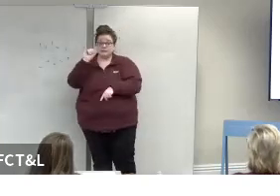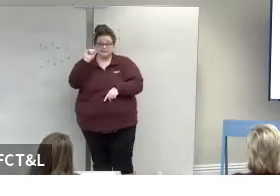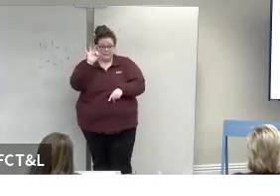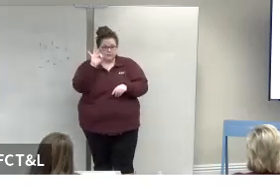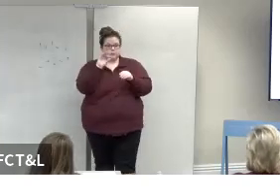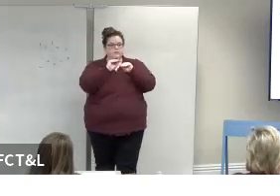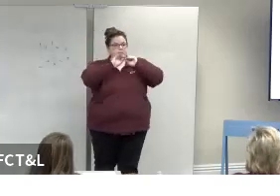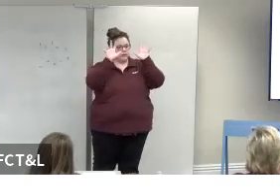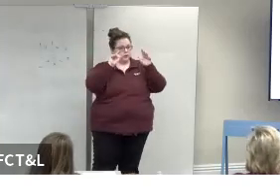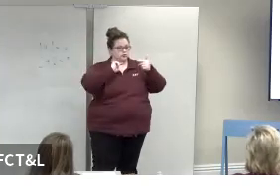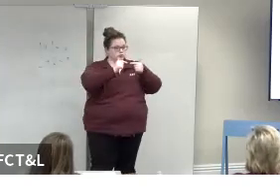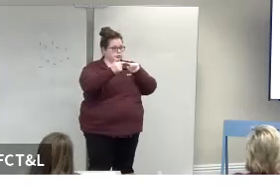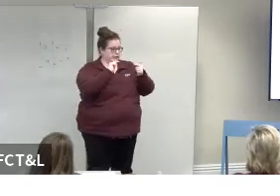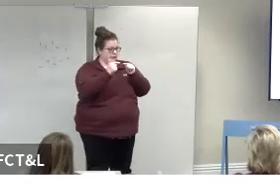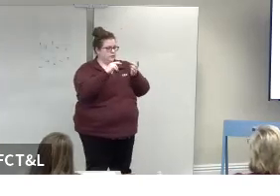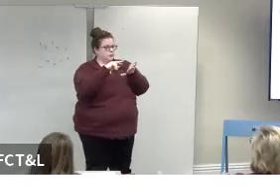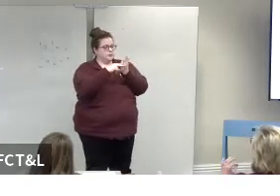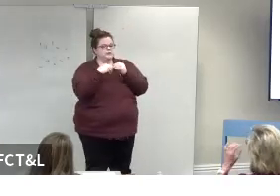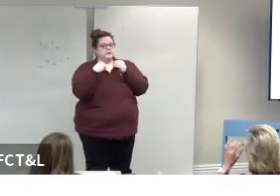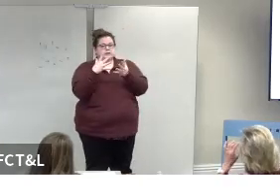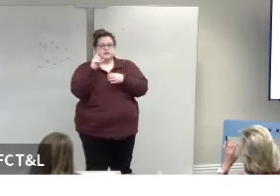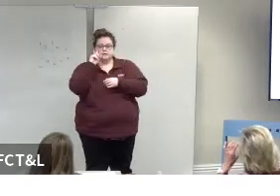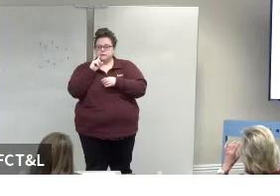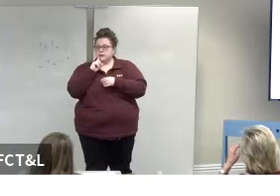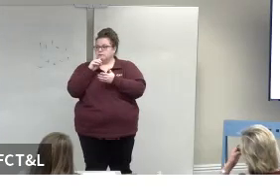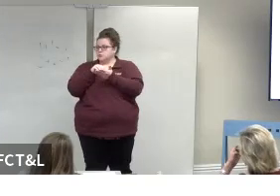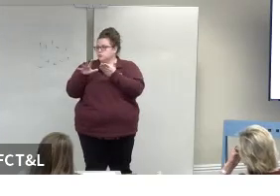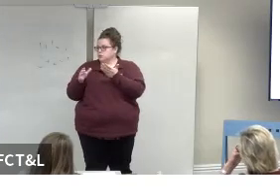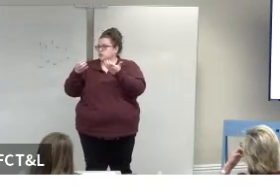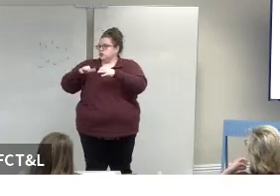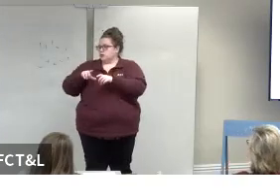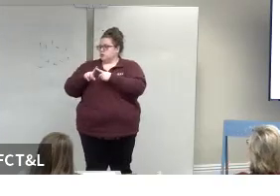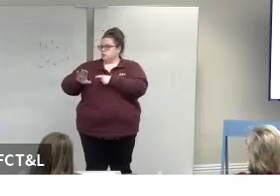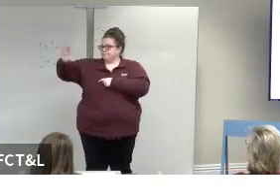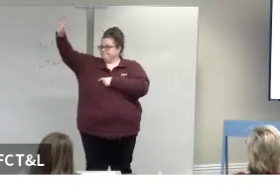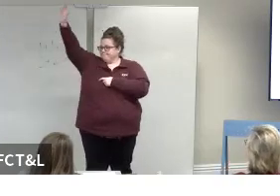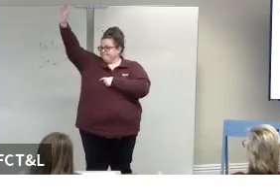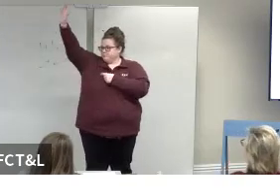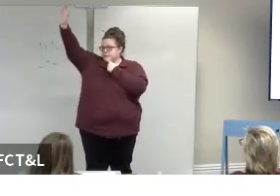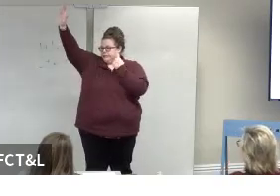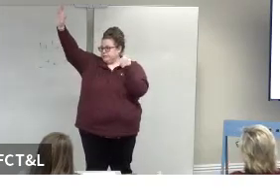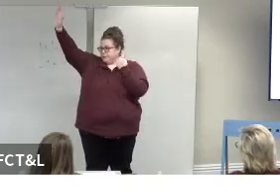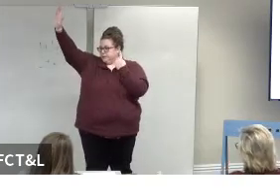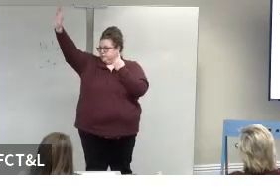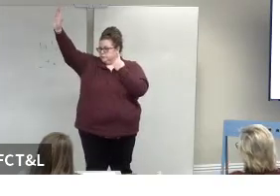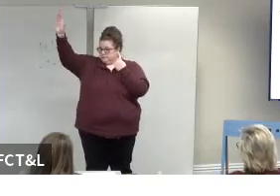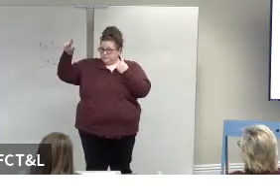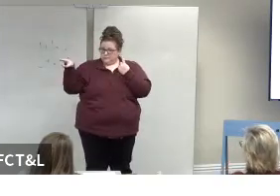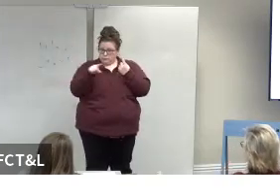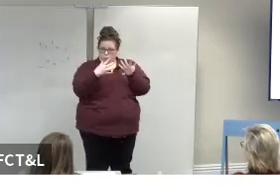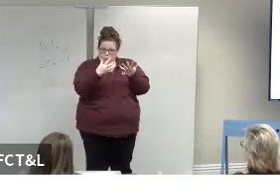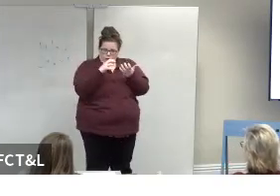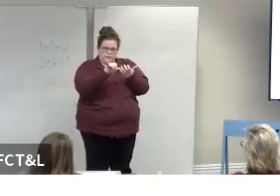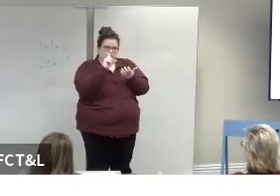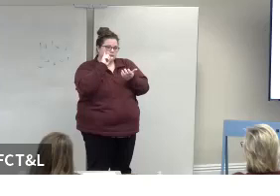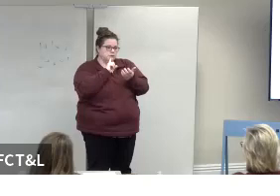Oftentimes I'm in meetings, or if you have clear turn taking, it gives the deaf students a chance to participate, okay, if they